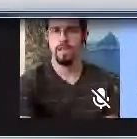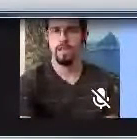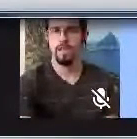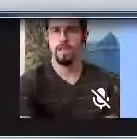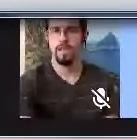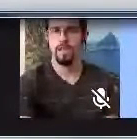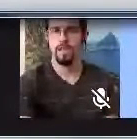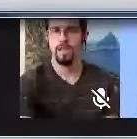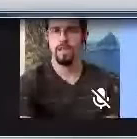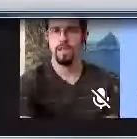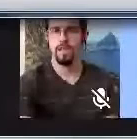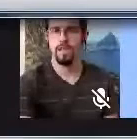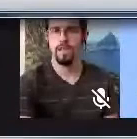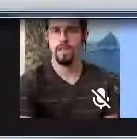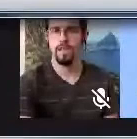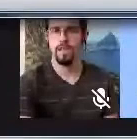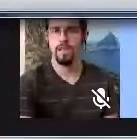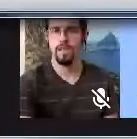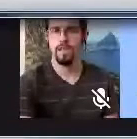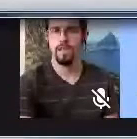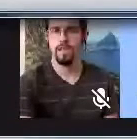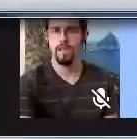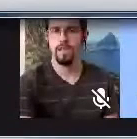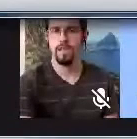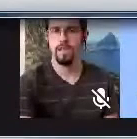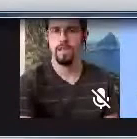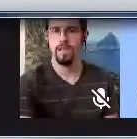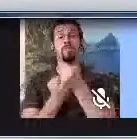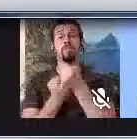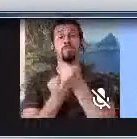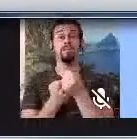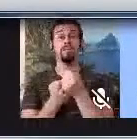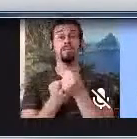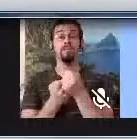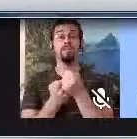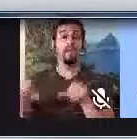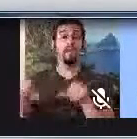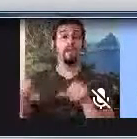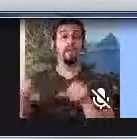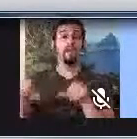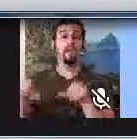context, which is exemplified in the next slide.